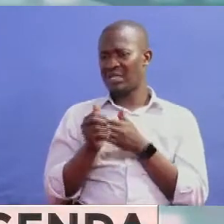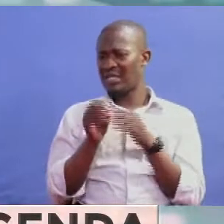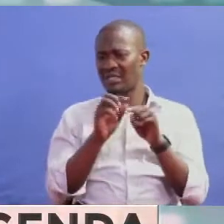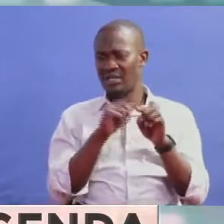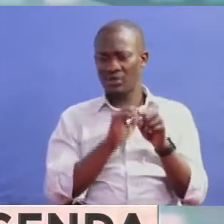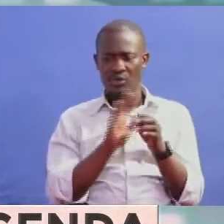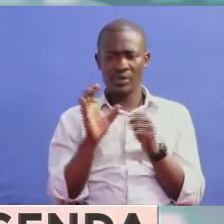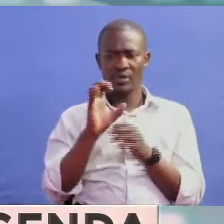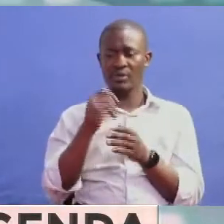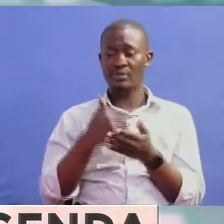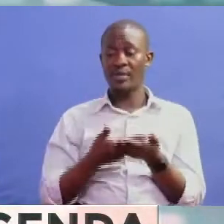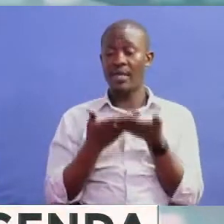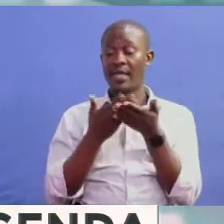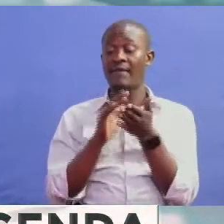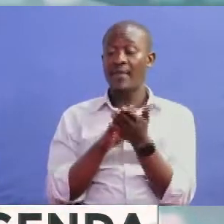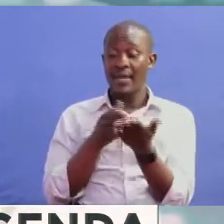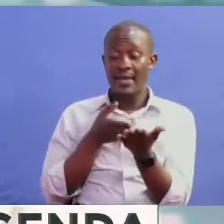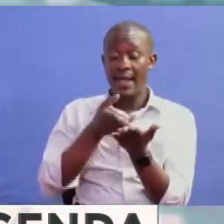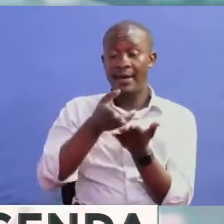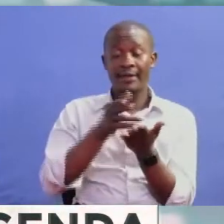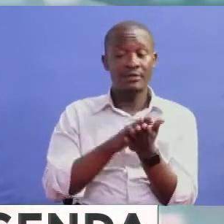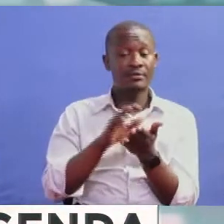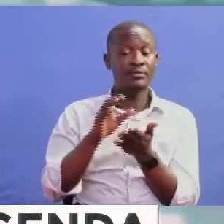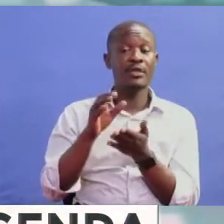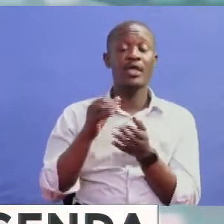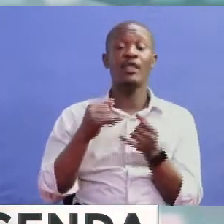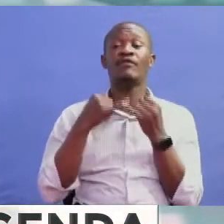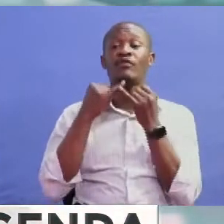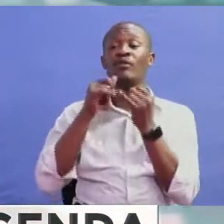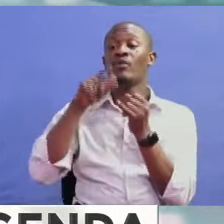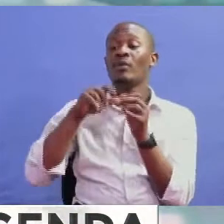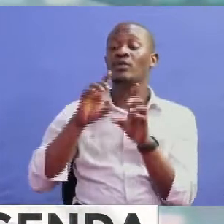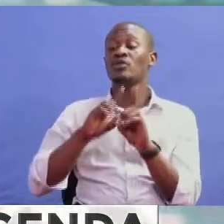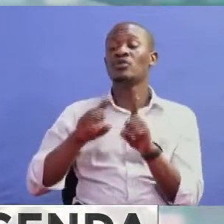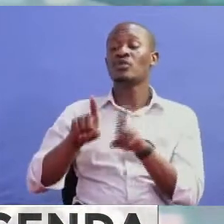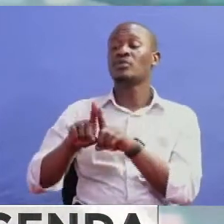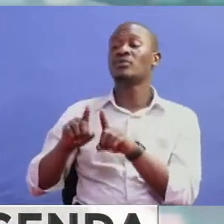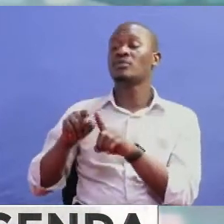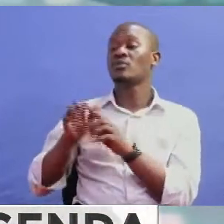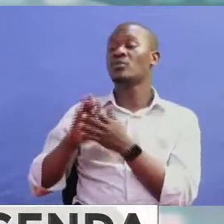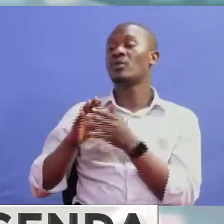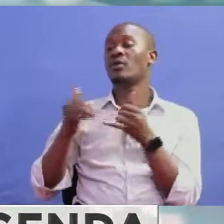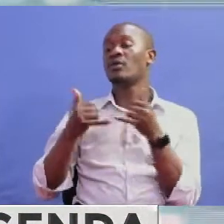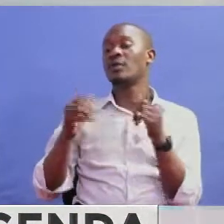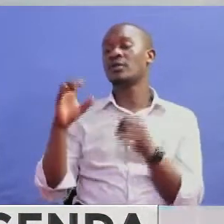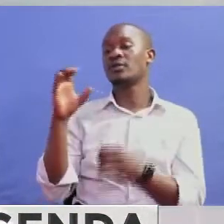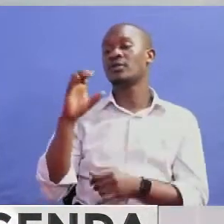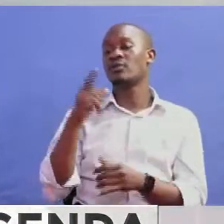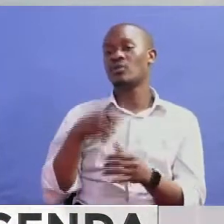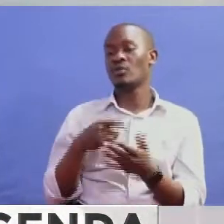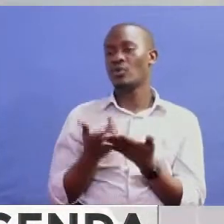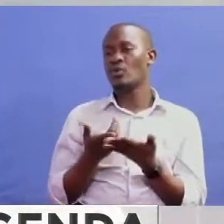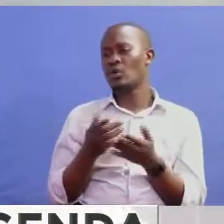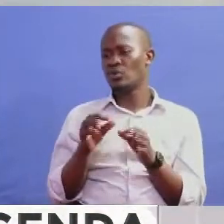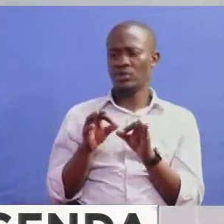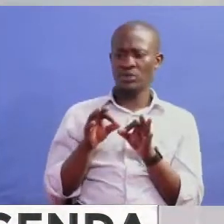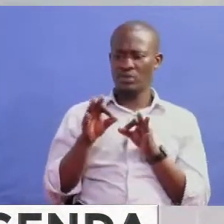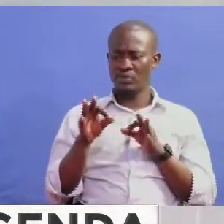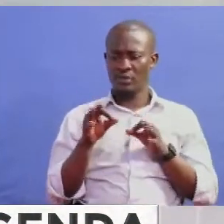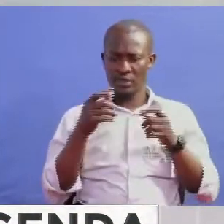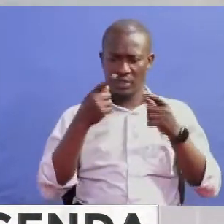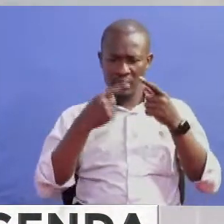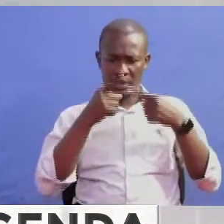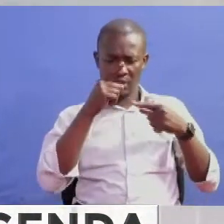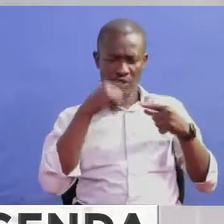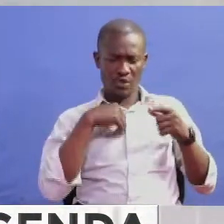you'll give me direct information, you must give the same to customers online. Now, how do you measure the success of